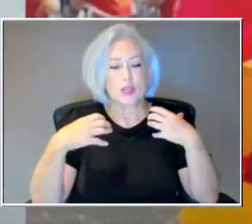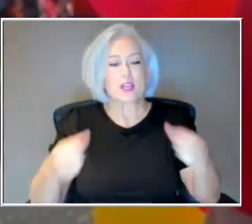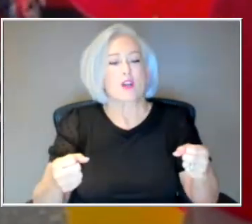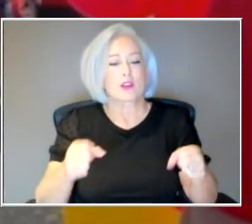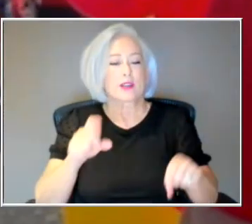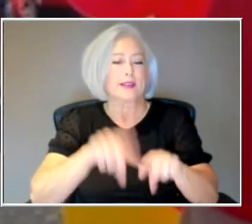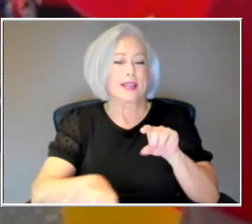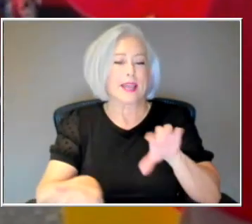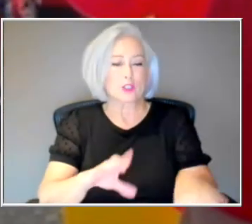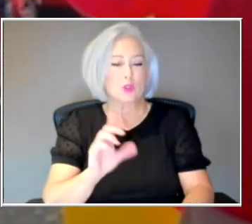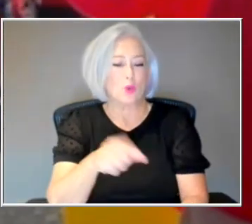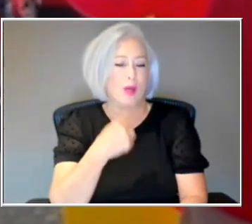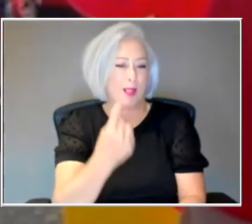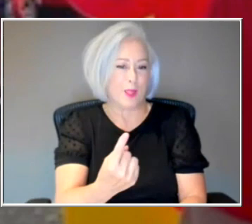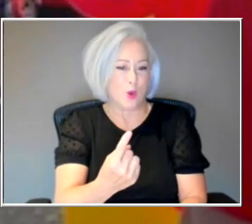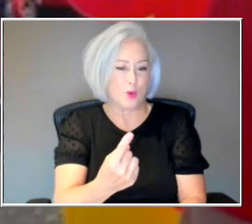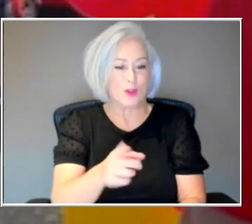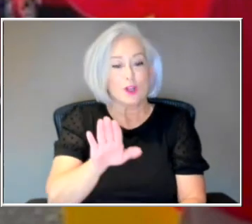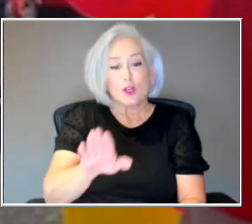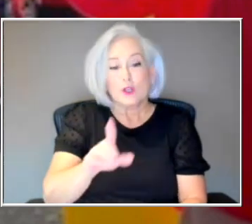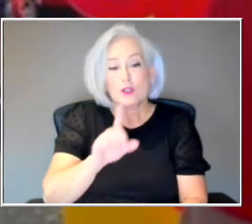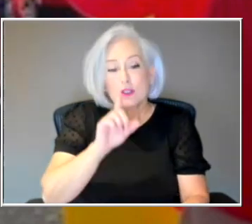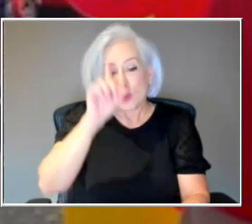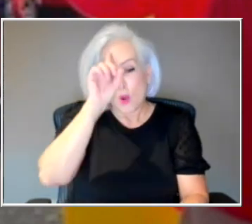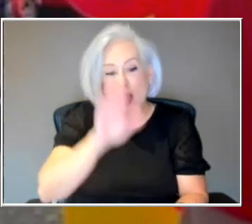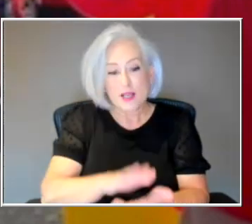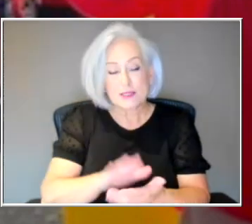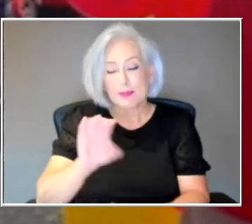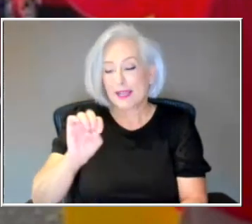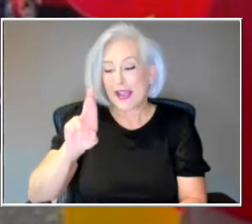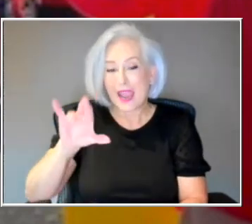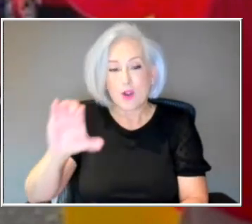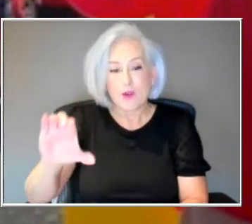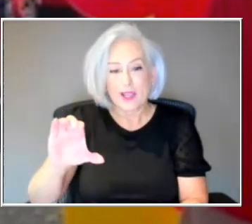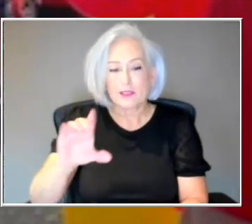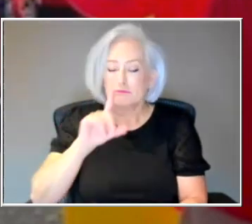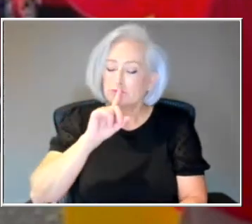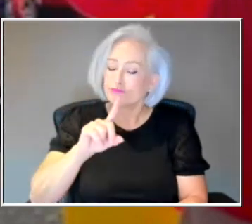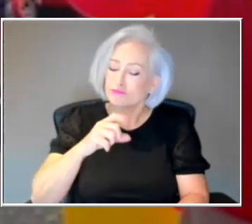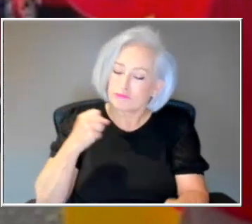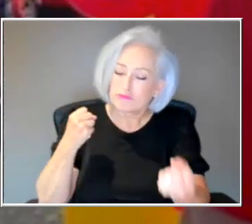your rock. How has he supported you? How important has he been?